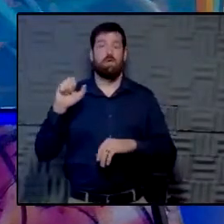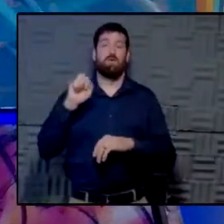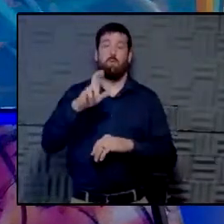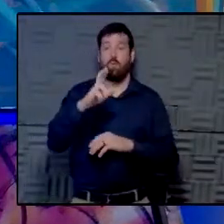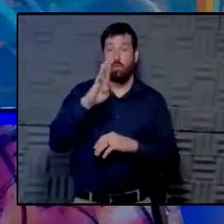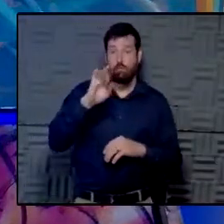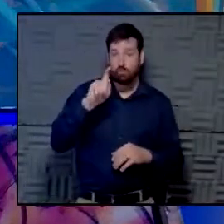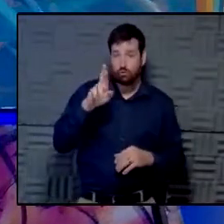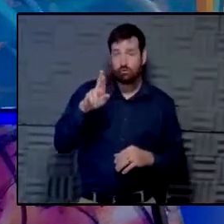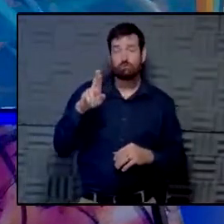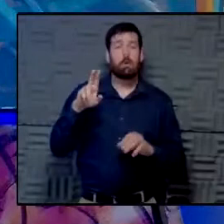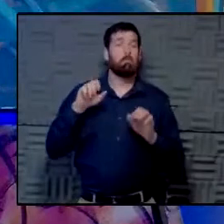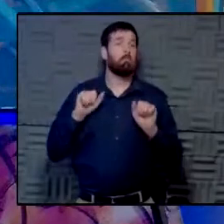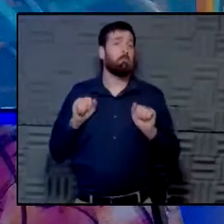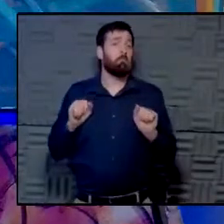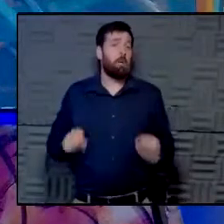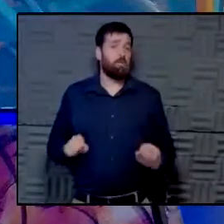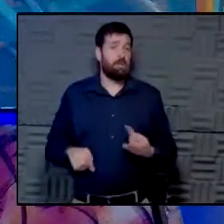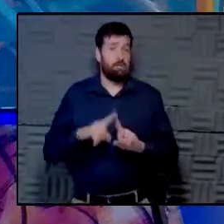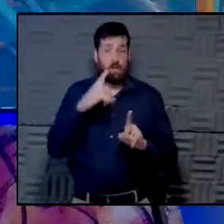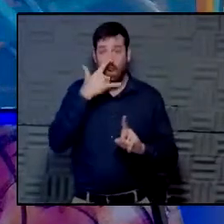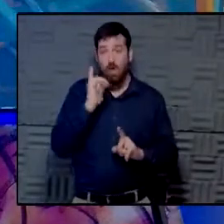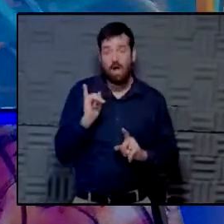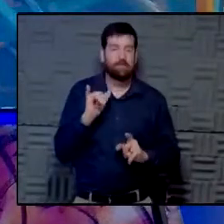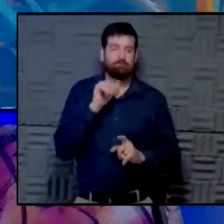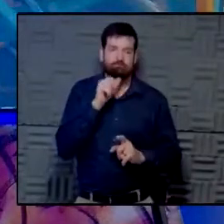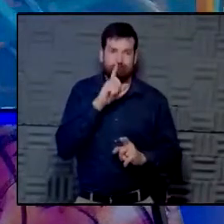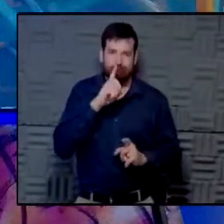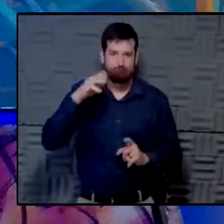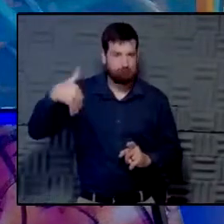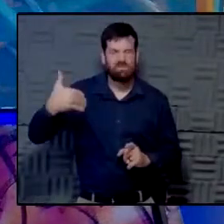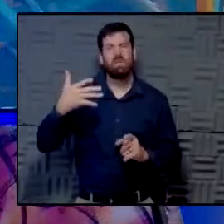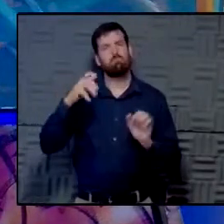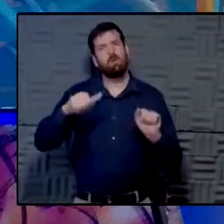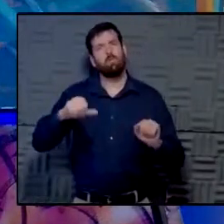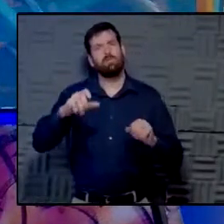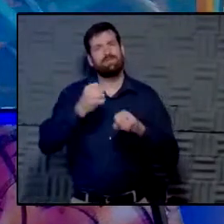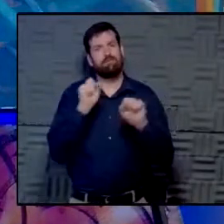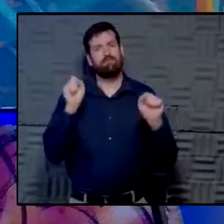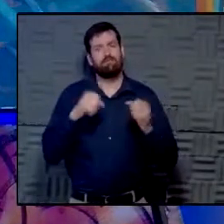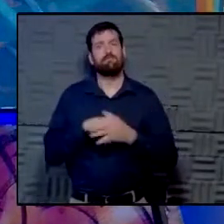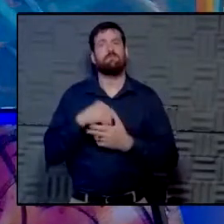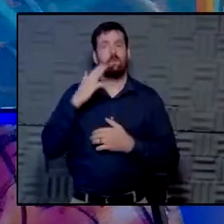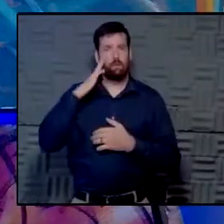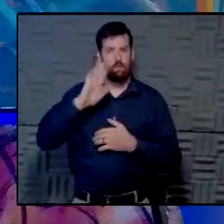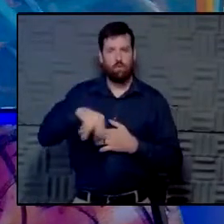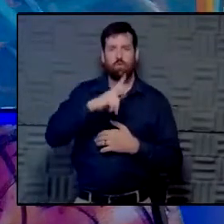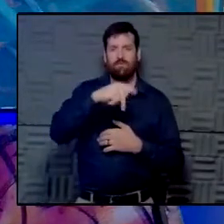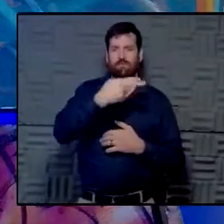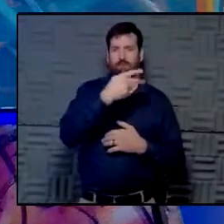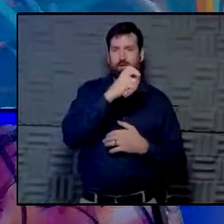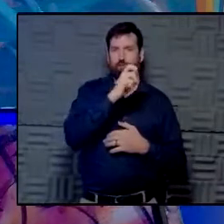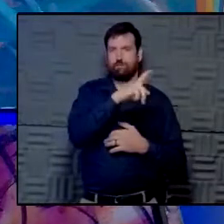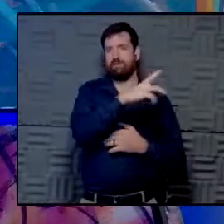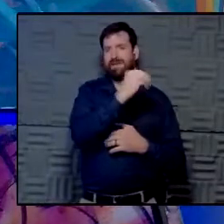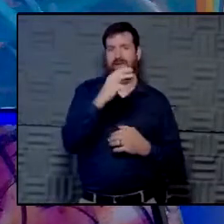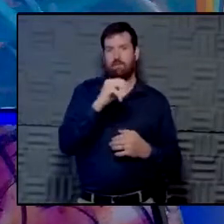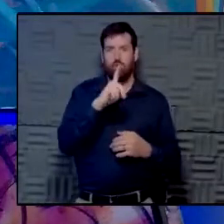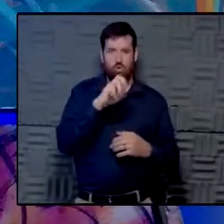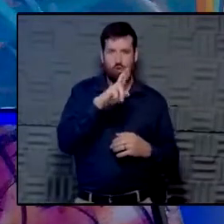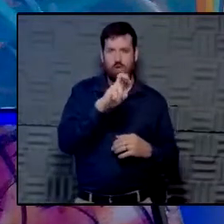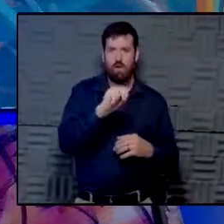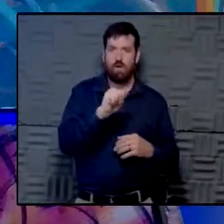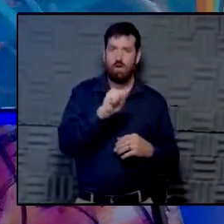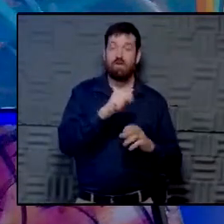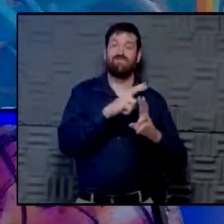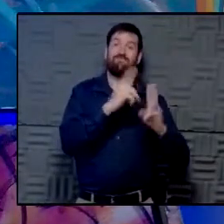boosters? Probably, but we don't know how that looks. It will probably be safe. We know that those Pfizer and Moderna vaccines are extremely safe. So I think